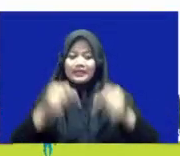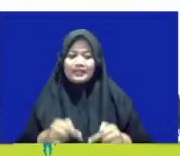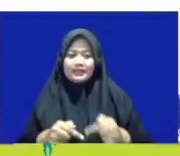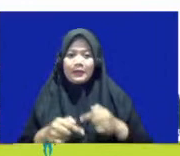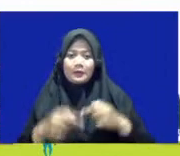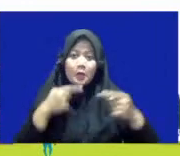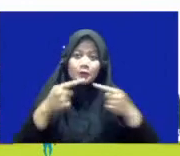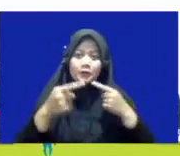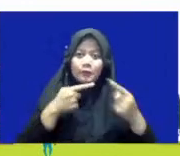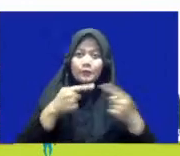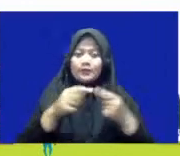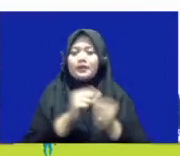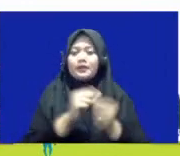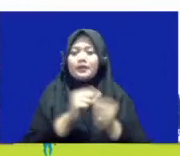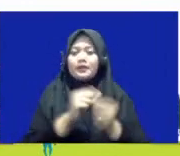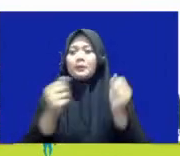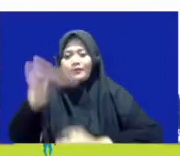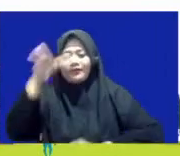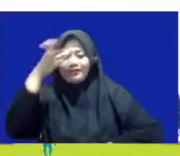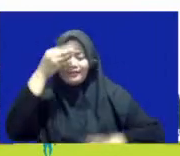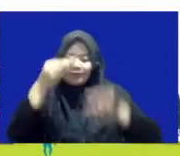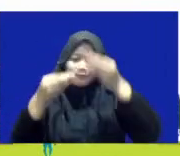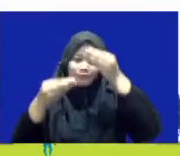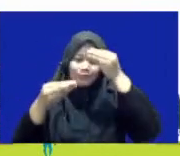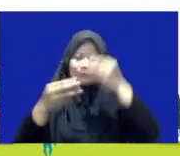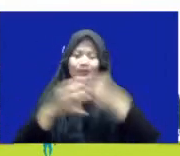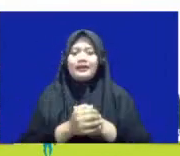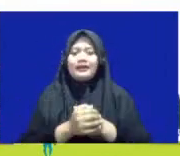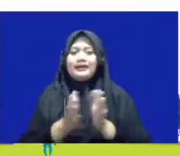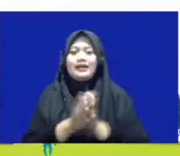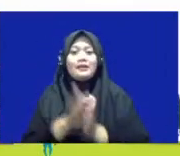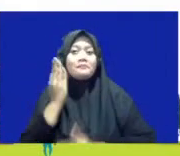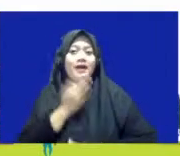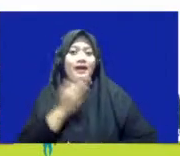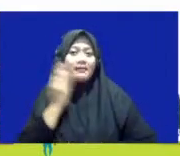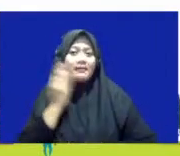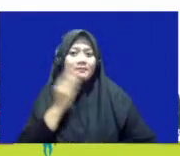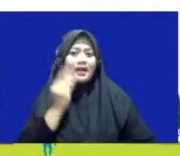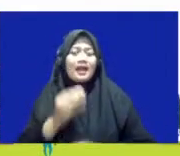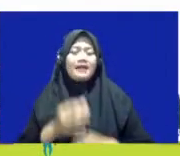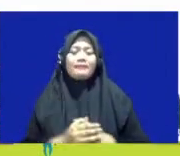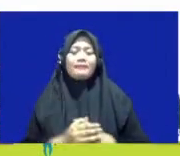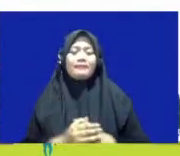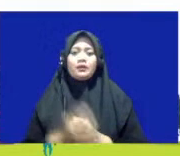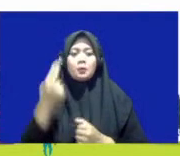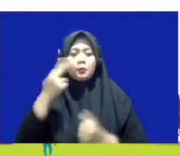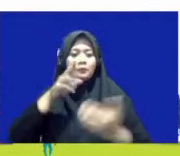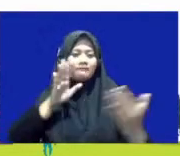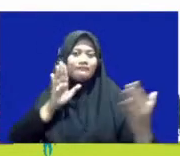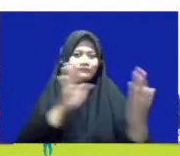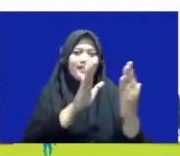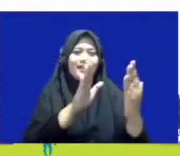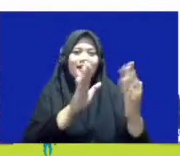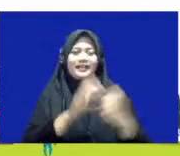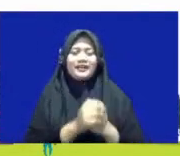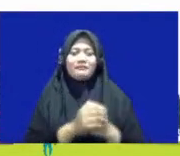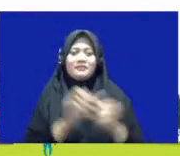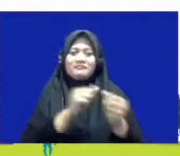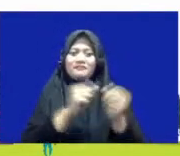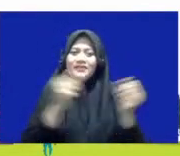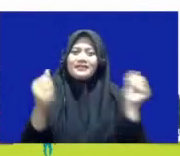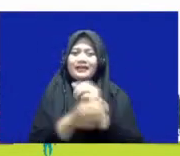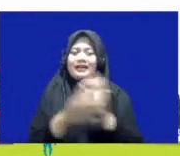on disaster preparedness and response, and explore opportunities for continued South-South